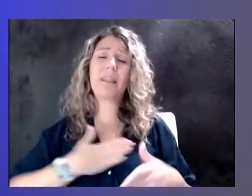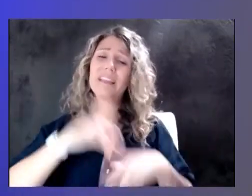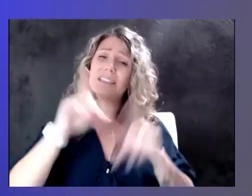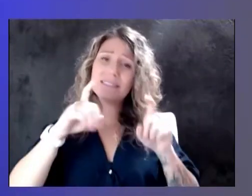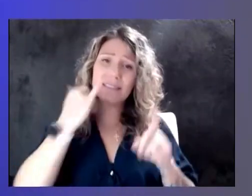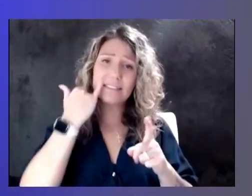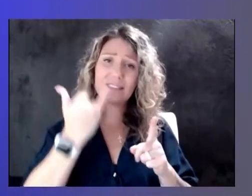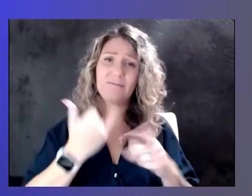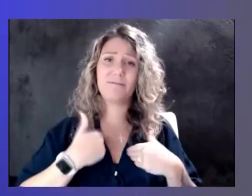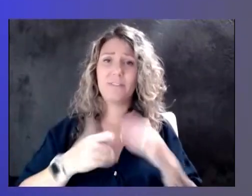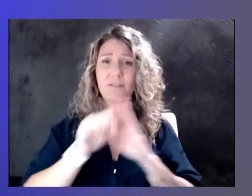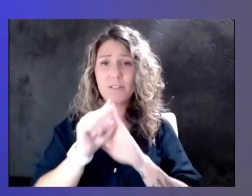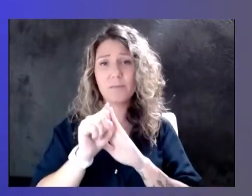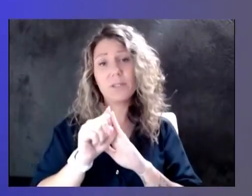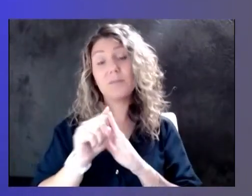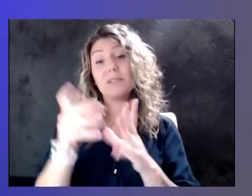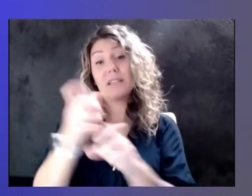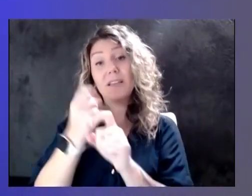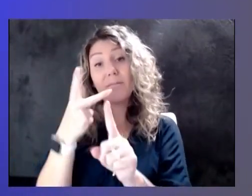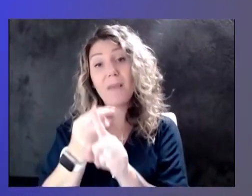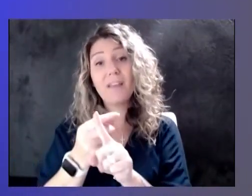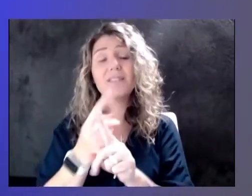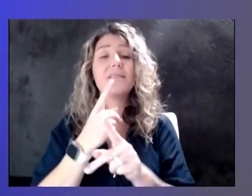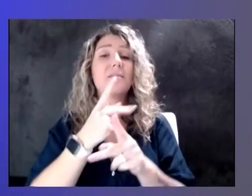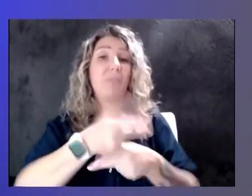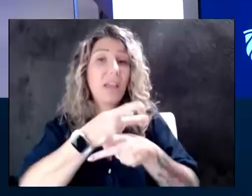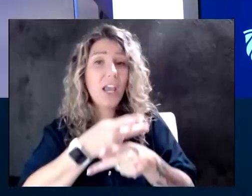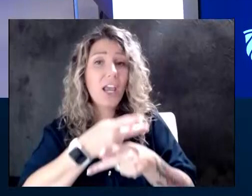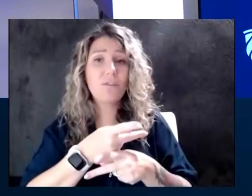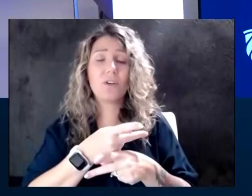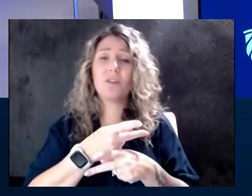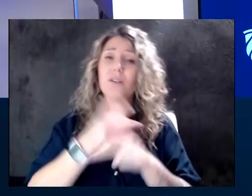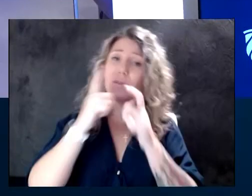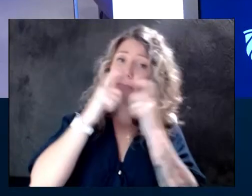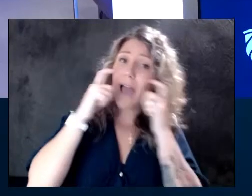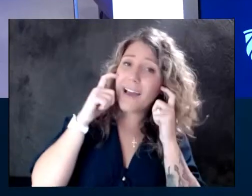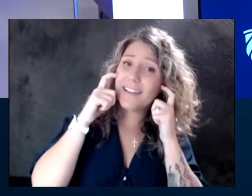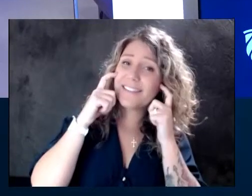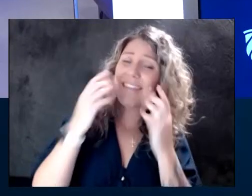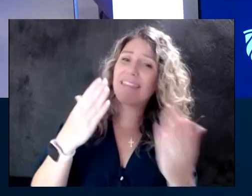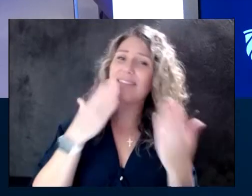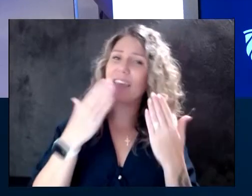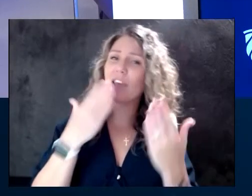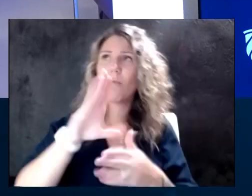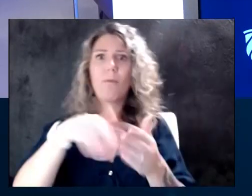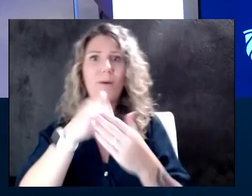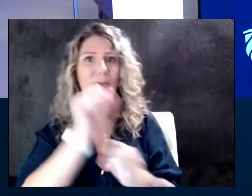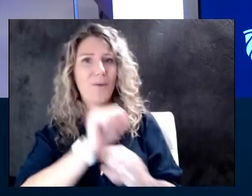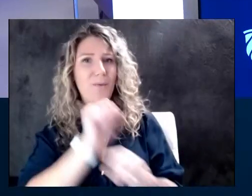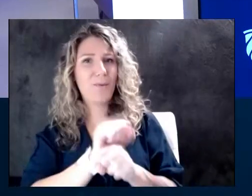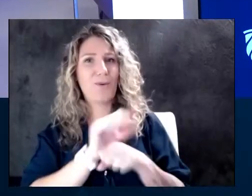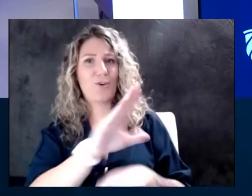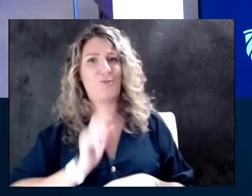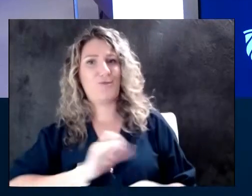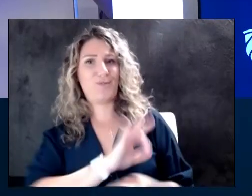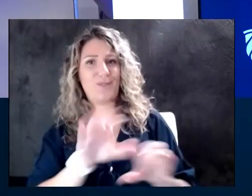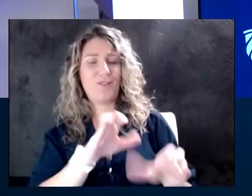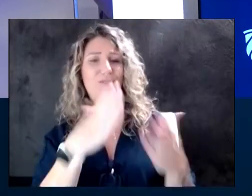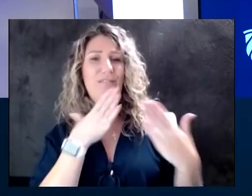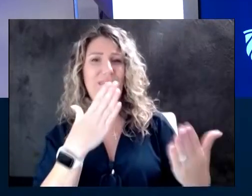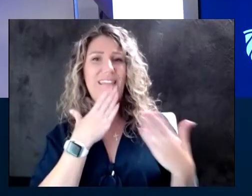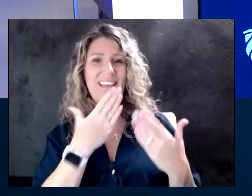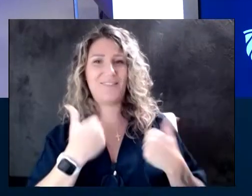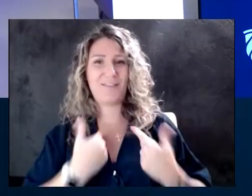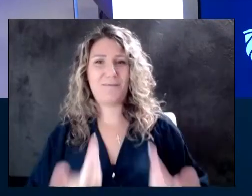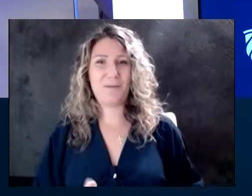Get vaccinated. Be careful. Be safe. Wear your mask. So. Thanks for all the work you and your Yeah. staff are doing. We Yeah. certainly appreciate Thanks it. for having me. Keeping This was this fun. going. Yeah, for